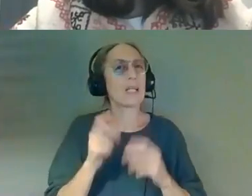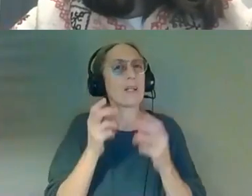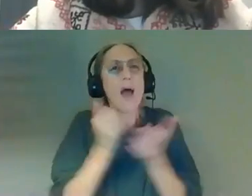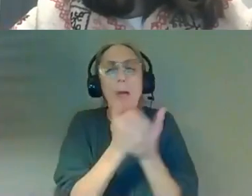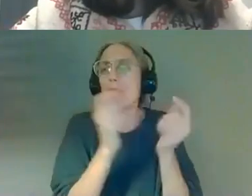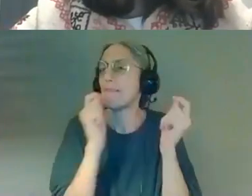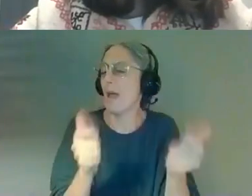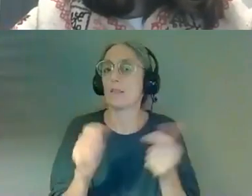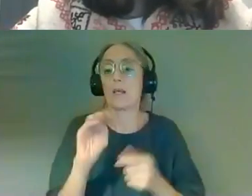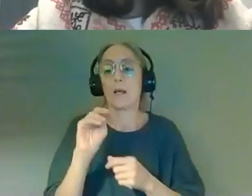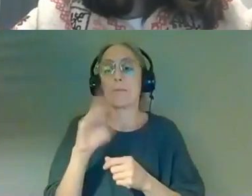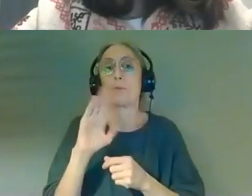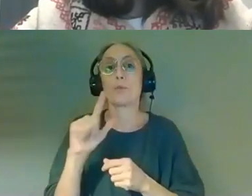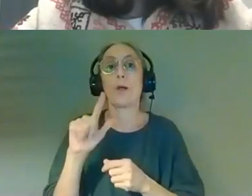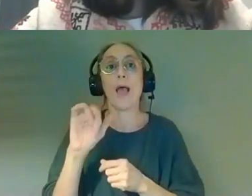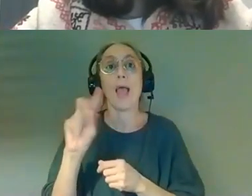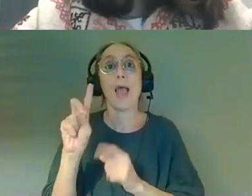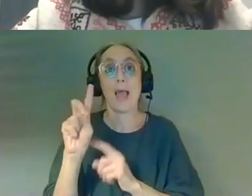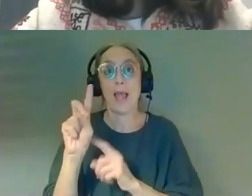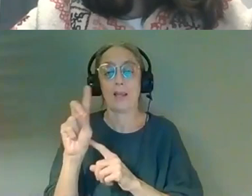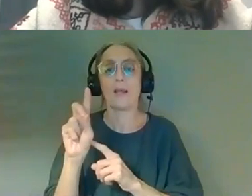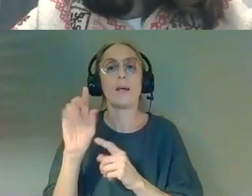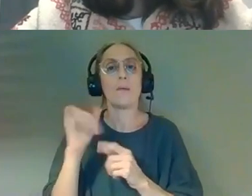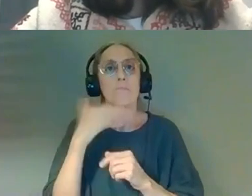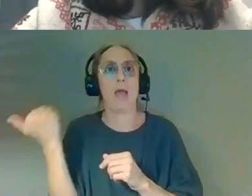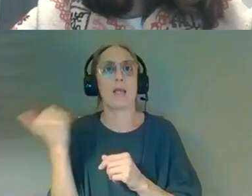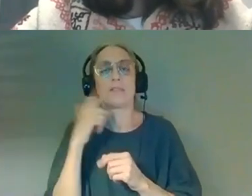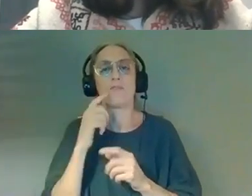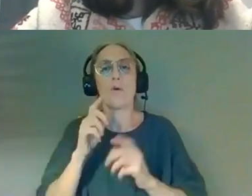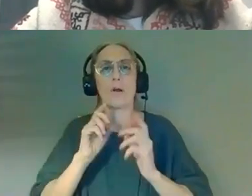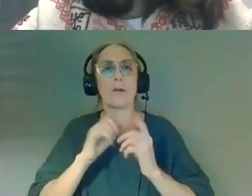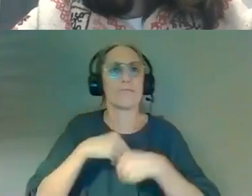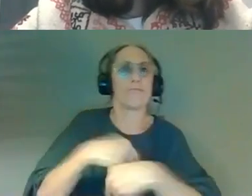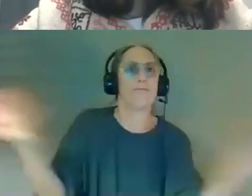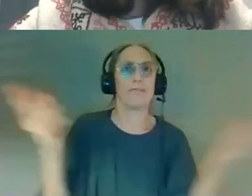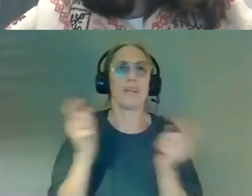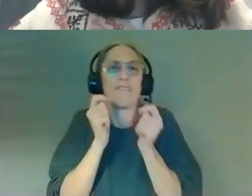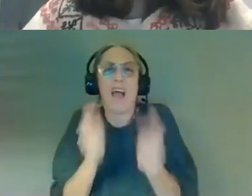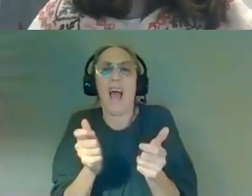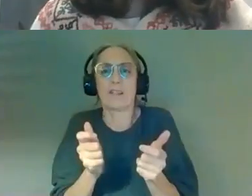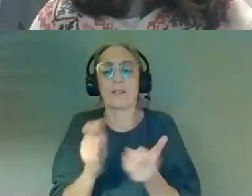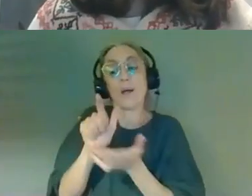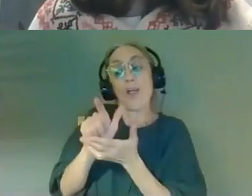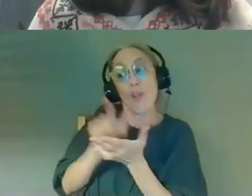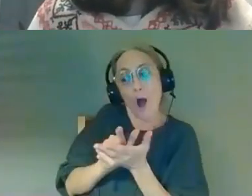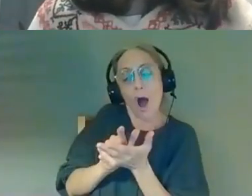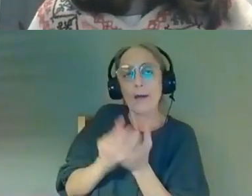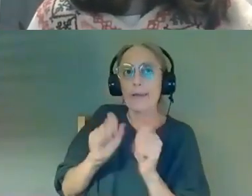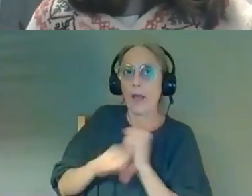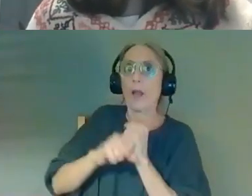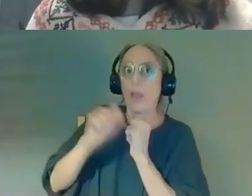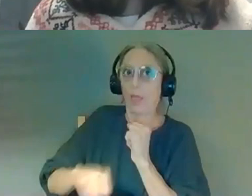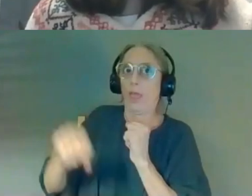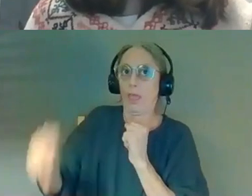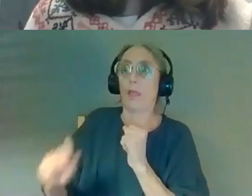at of any network is rapid response. I think legislation, it has its own pace. But right now these